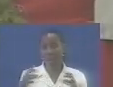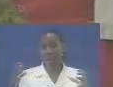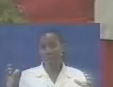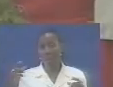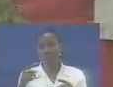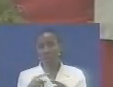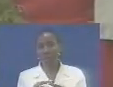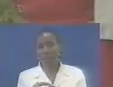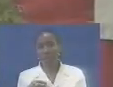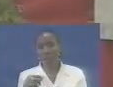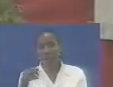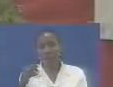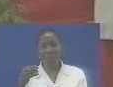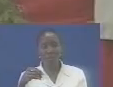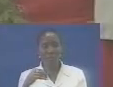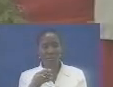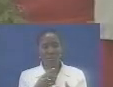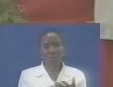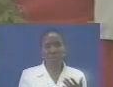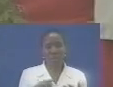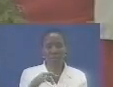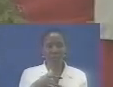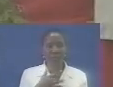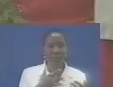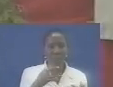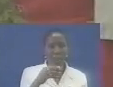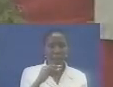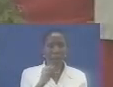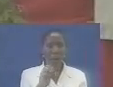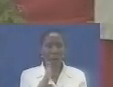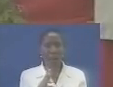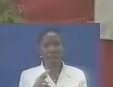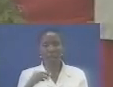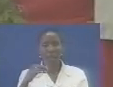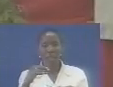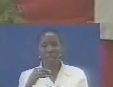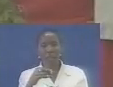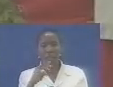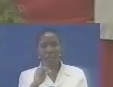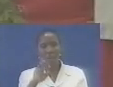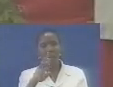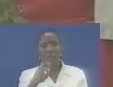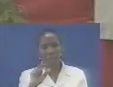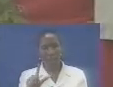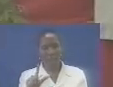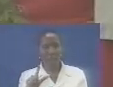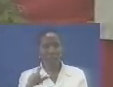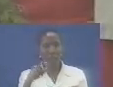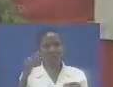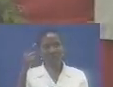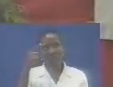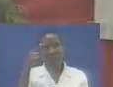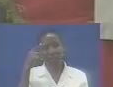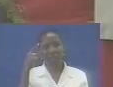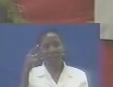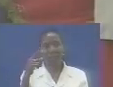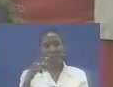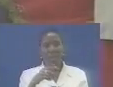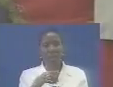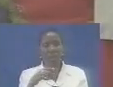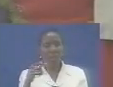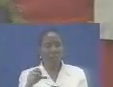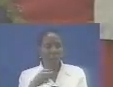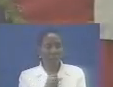suasion. We therefore call on the banks to assist us in making this construction